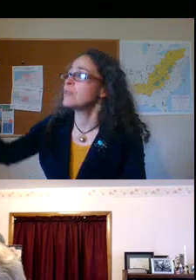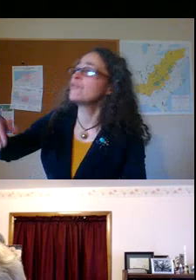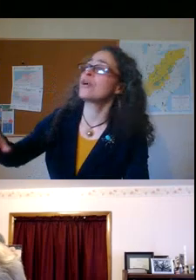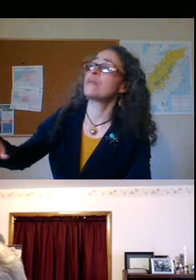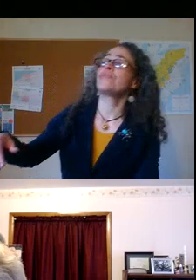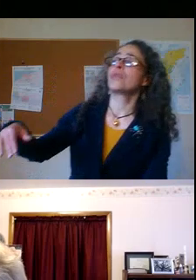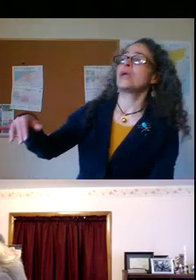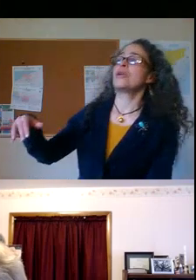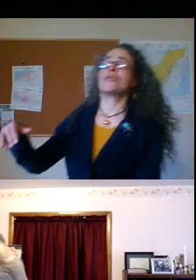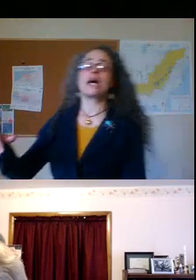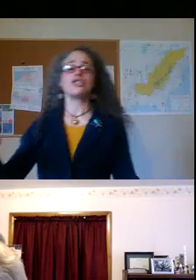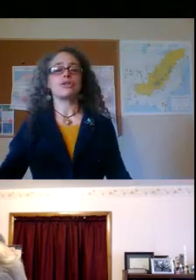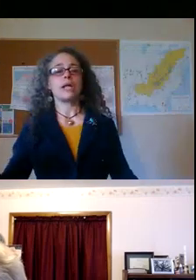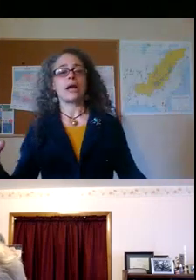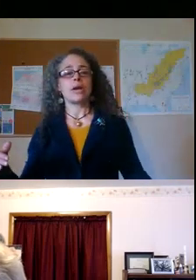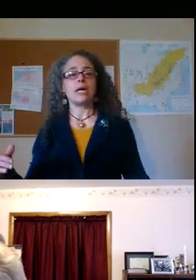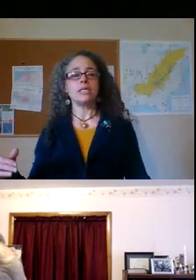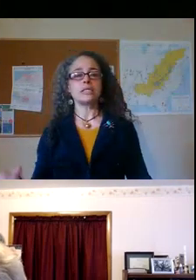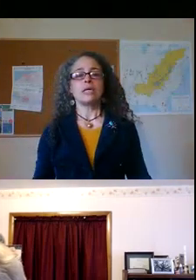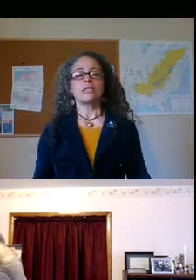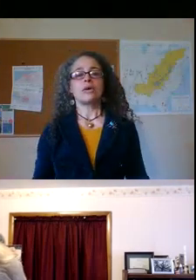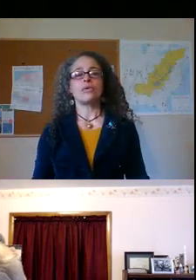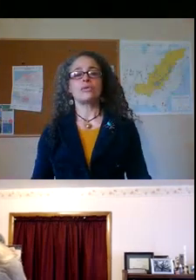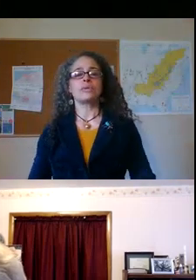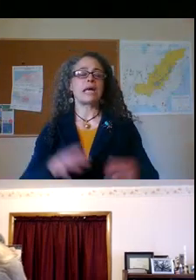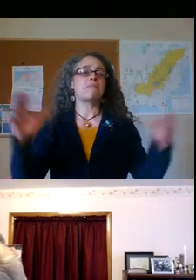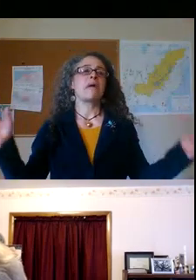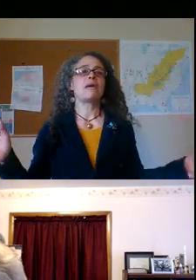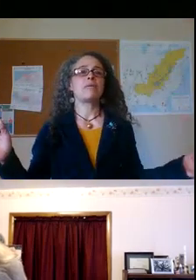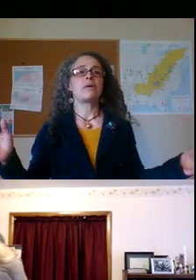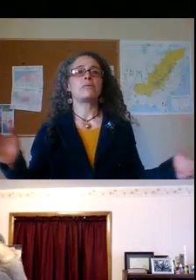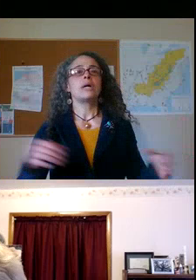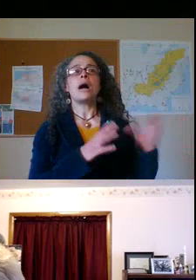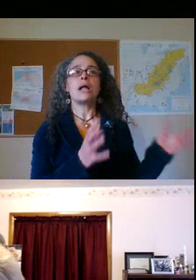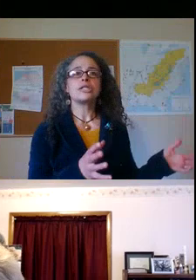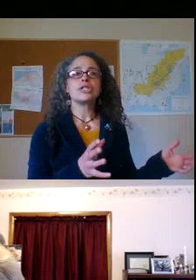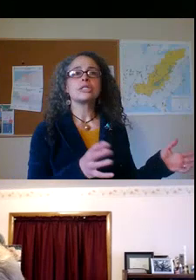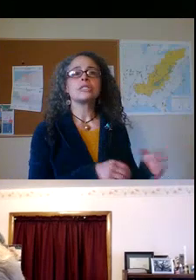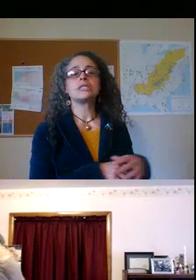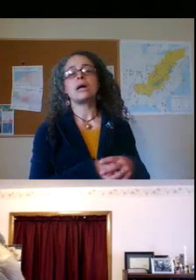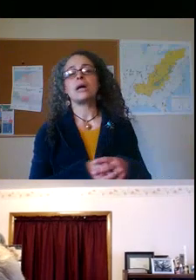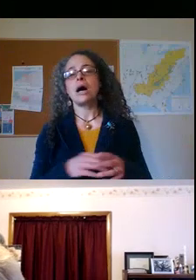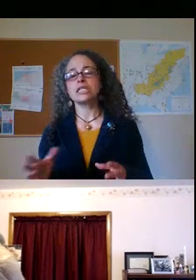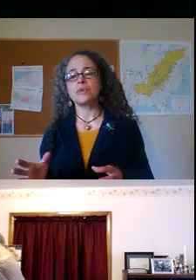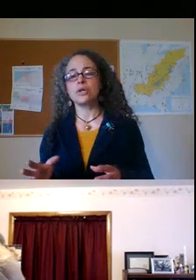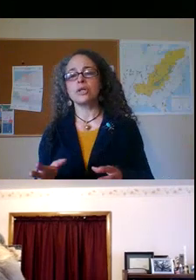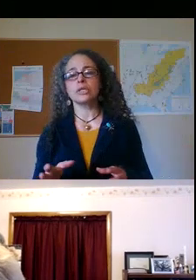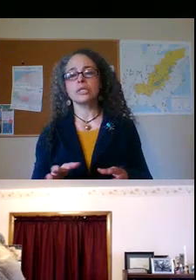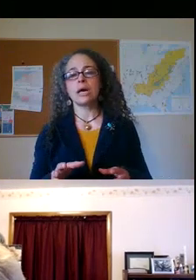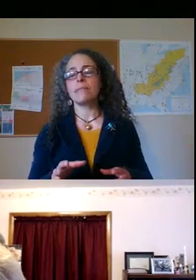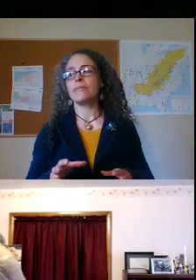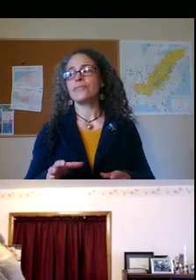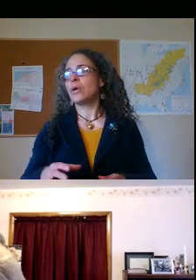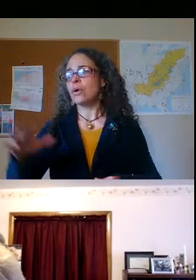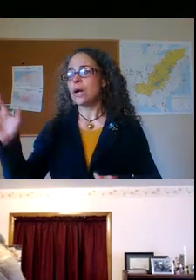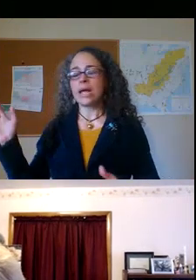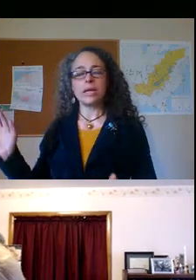that, coming from international areas. So like, I don't know, colleges,